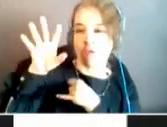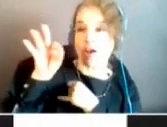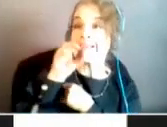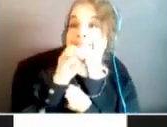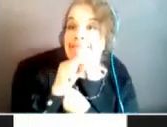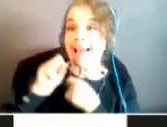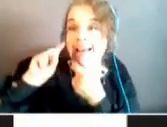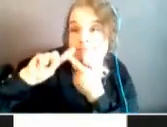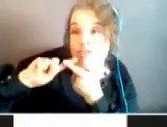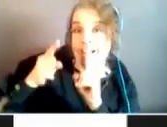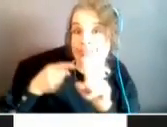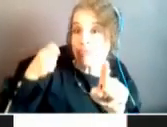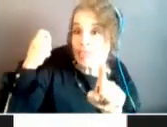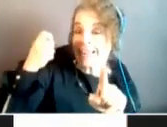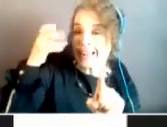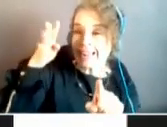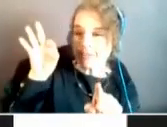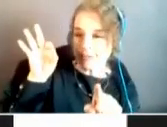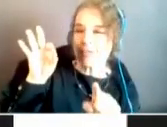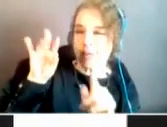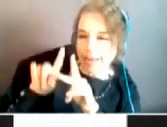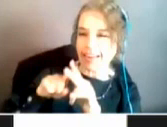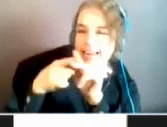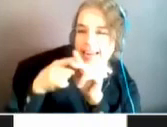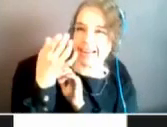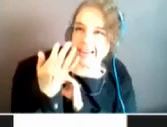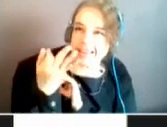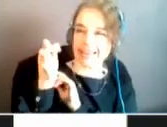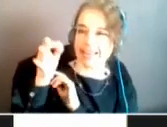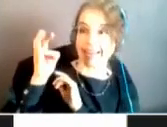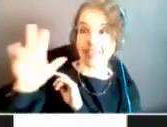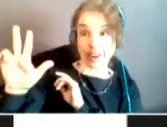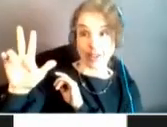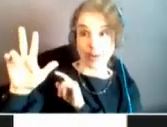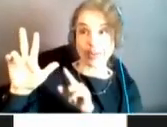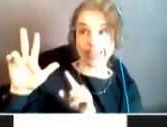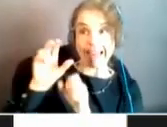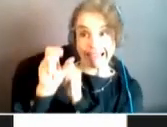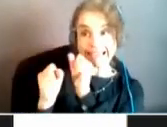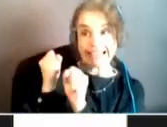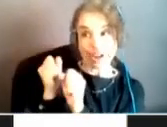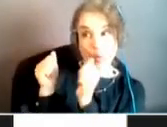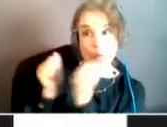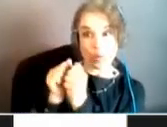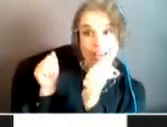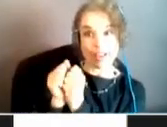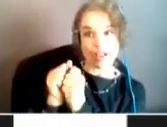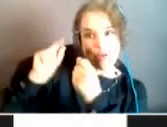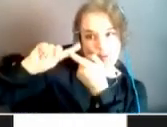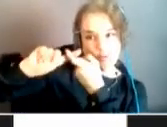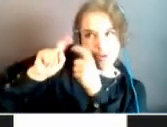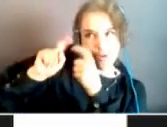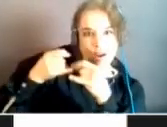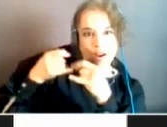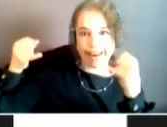old. And so we began in 1973. with the Friendship Line.